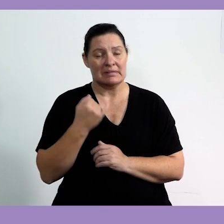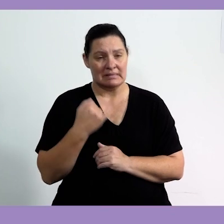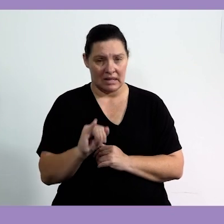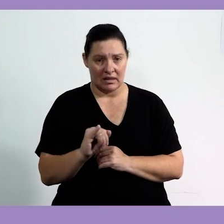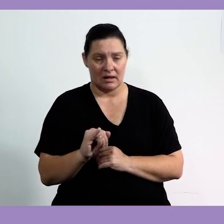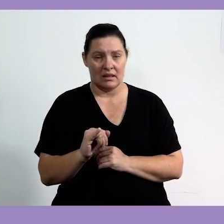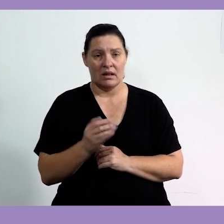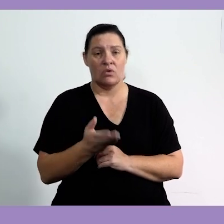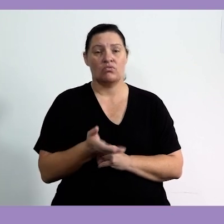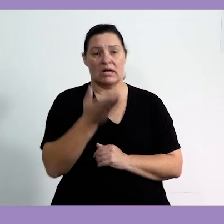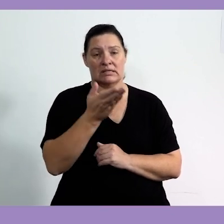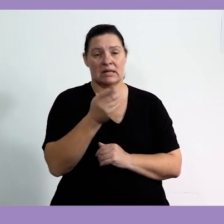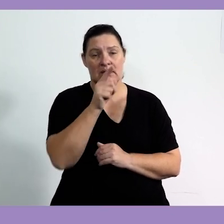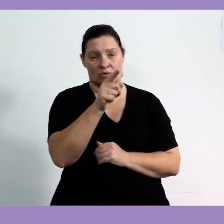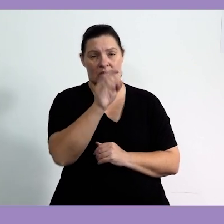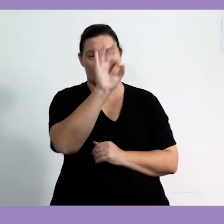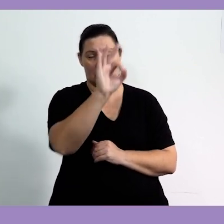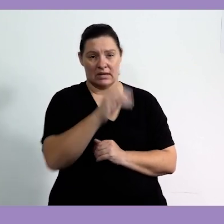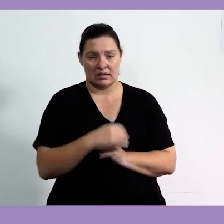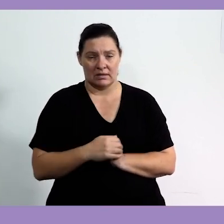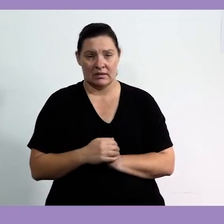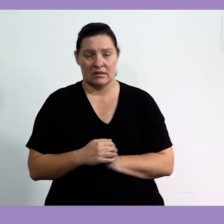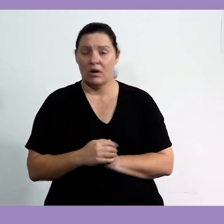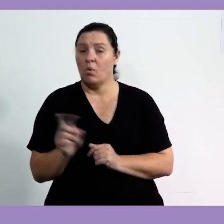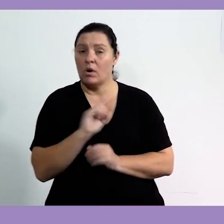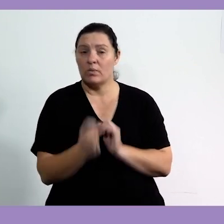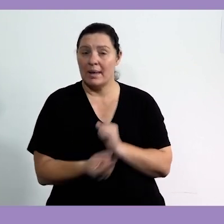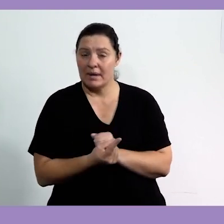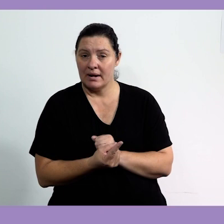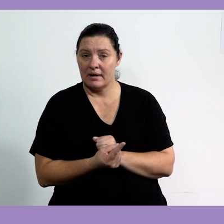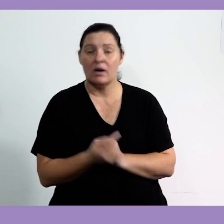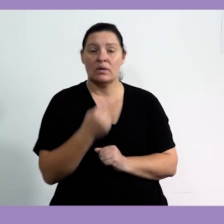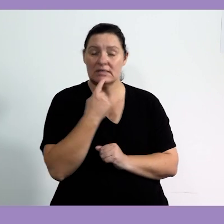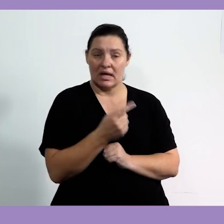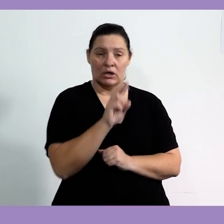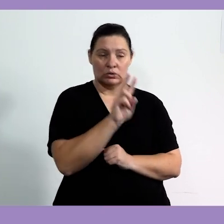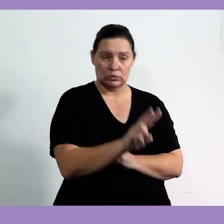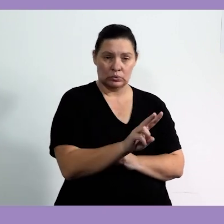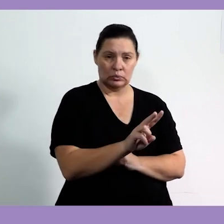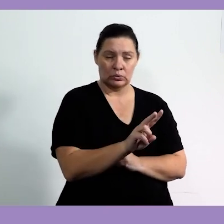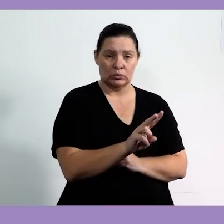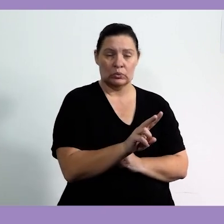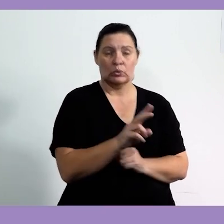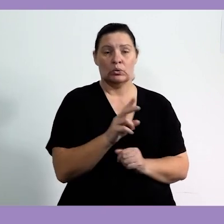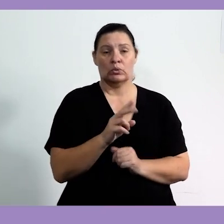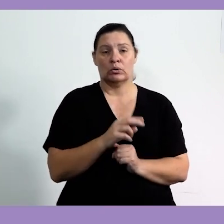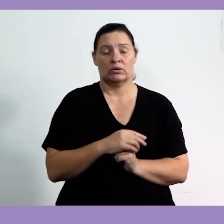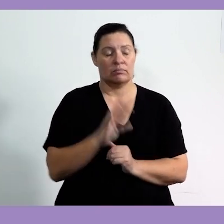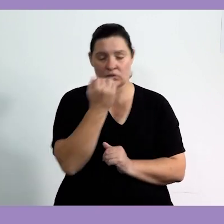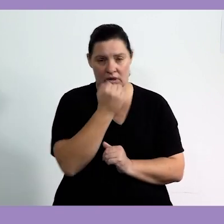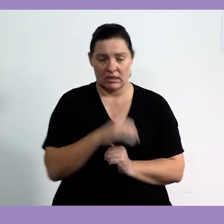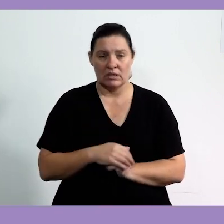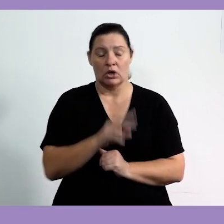that is still raised to the exponent 3. What is going to happen here? We are going to say 2